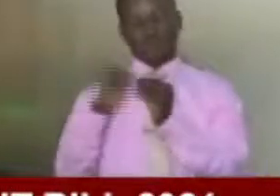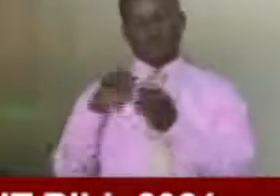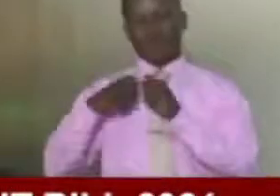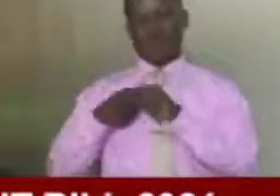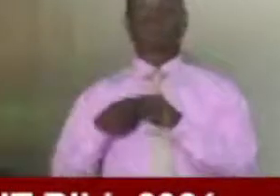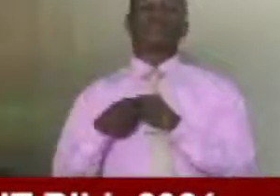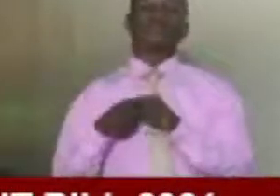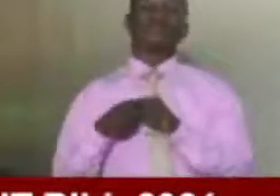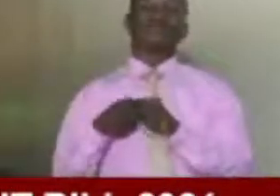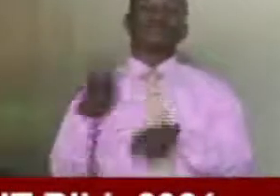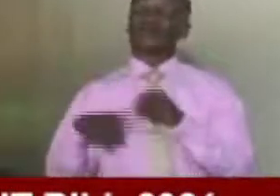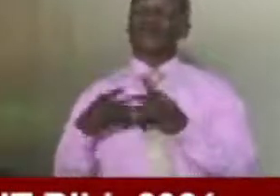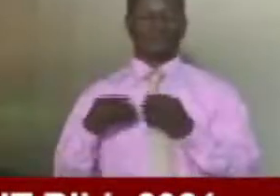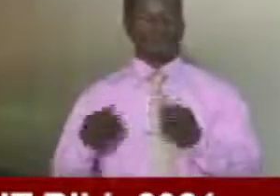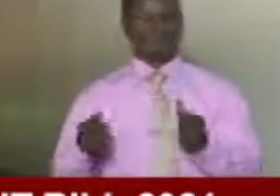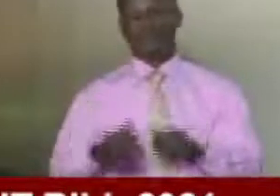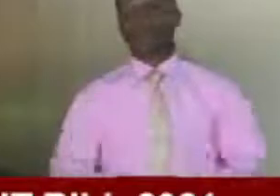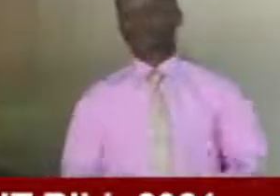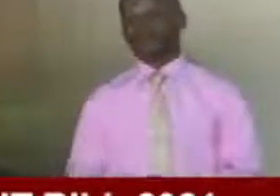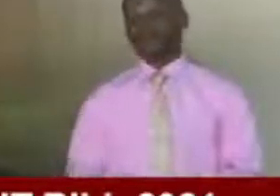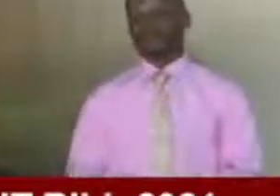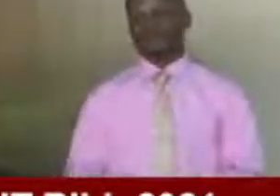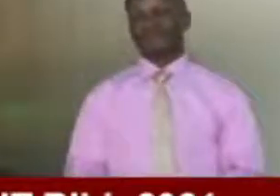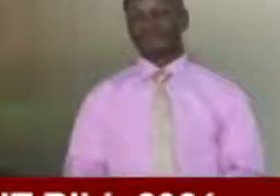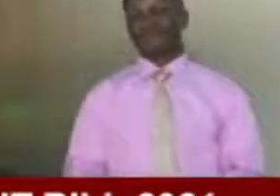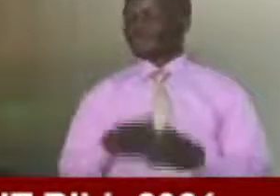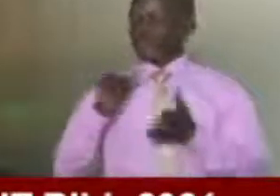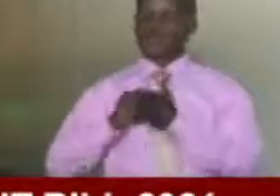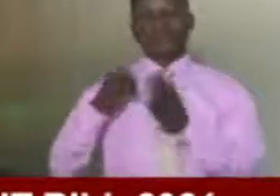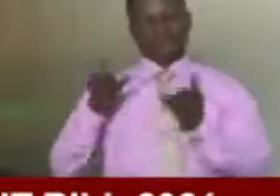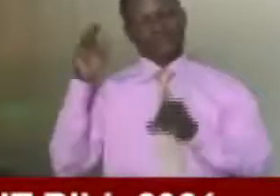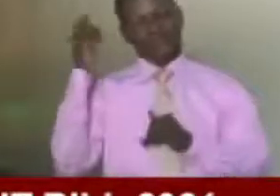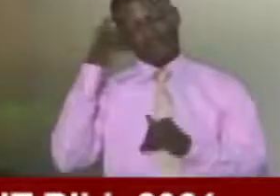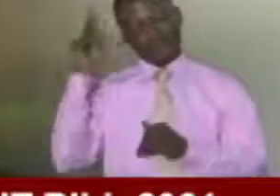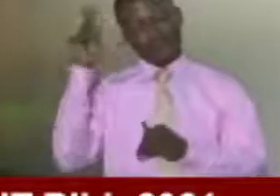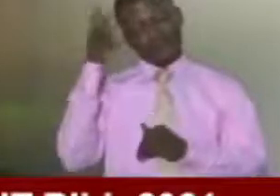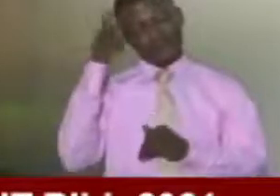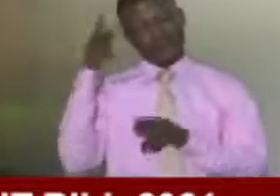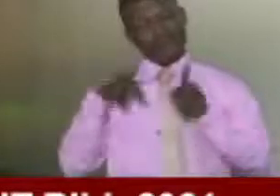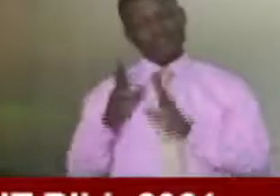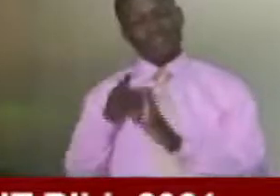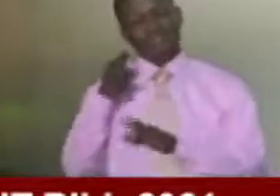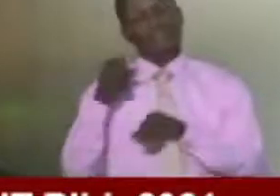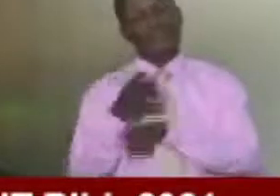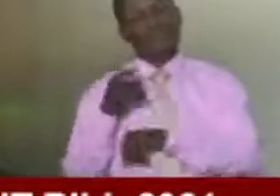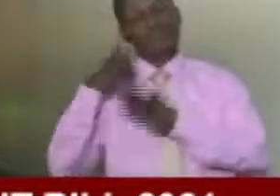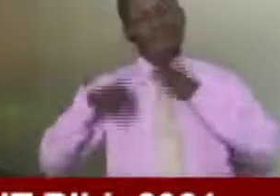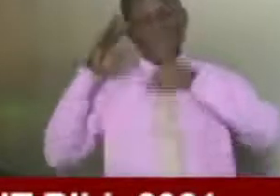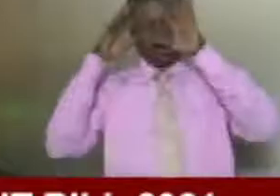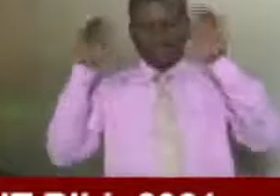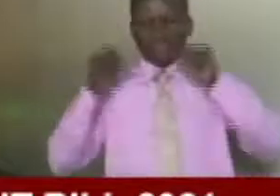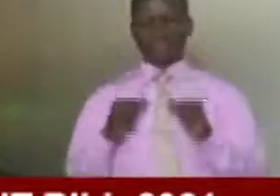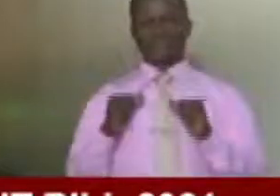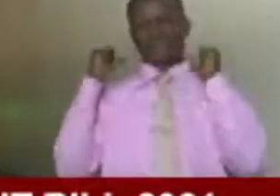solve. Alhaji Yabagisani, for the political parties in IPAC, were you surprised when the president refused